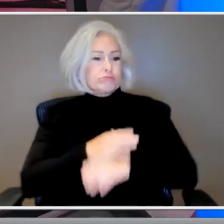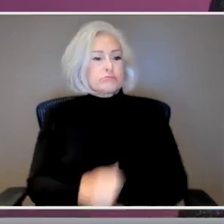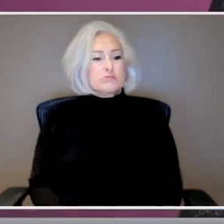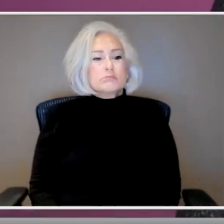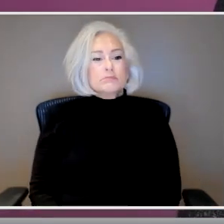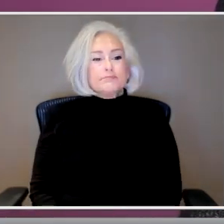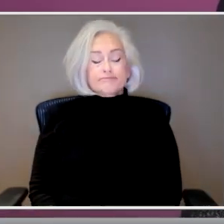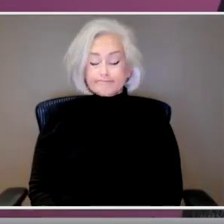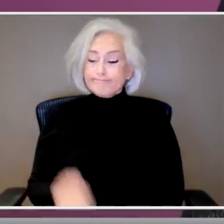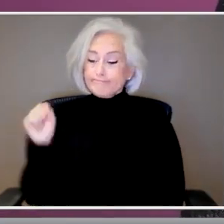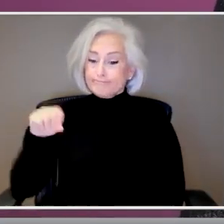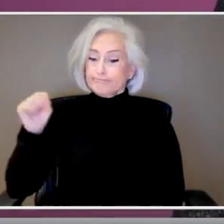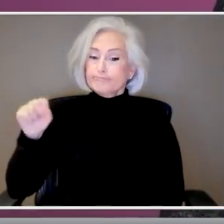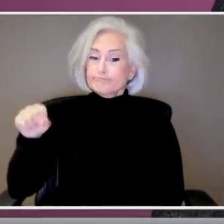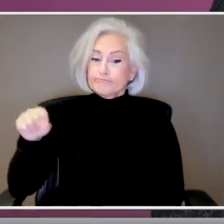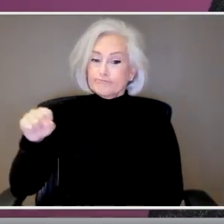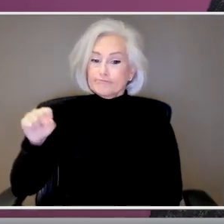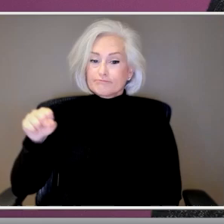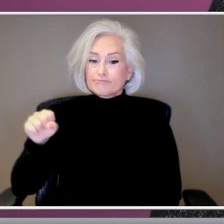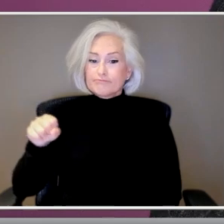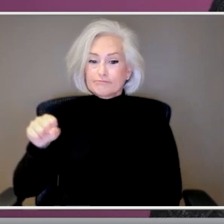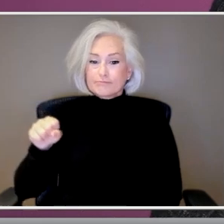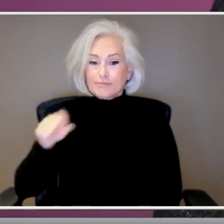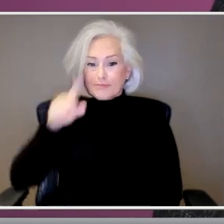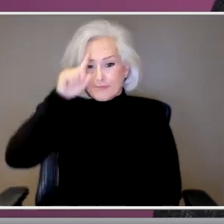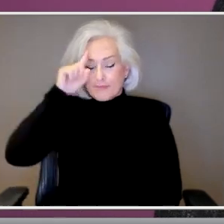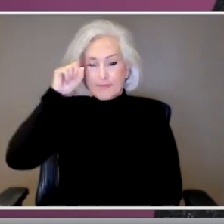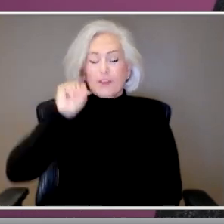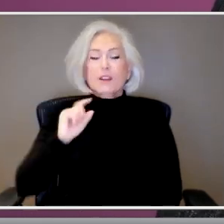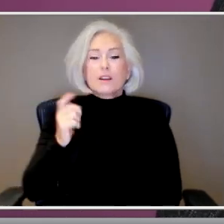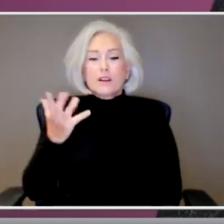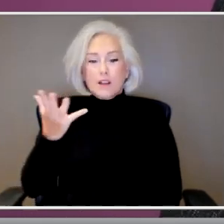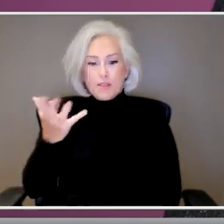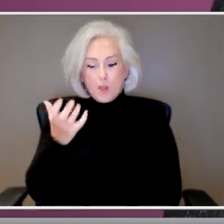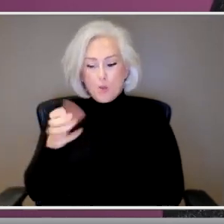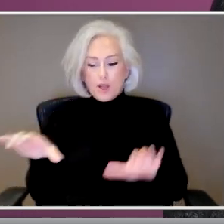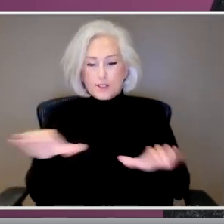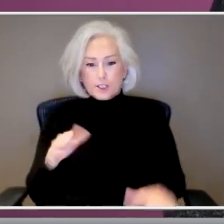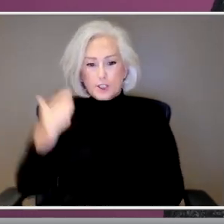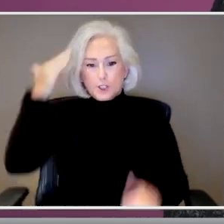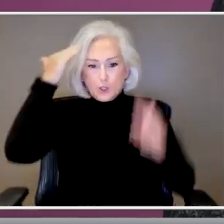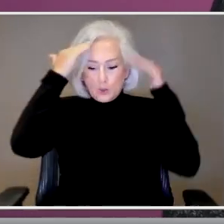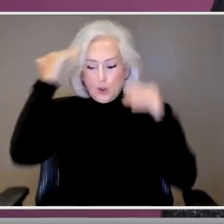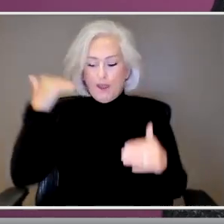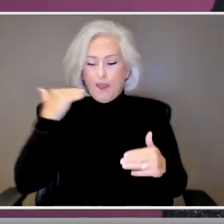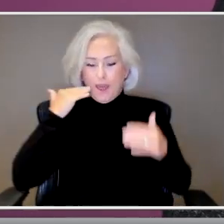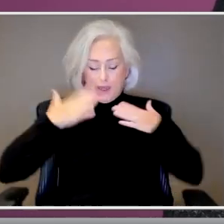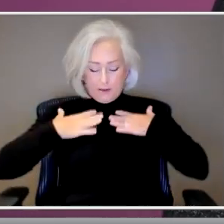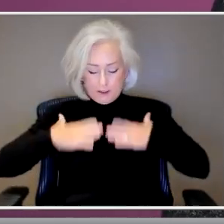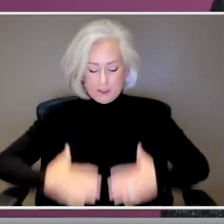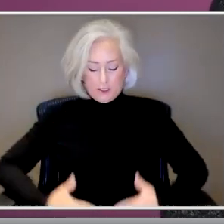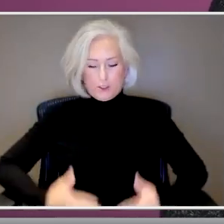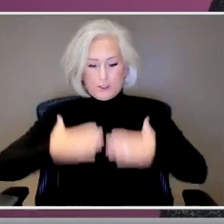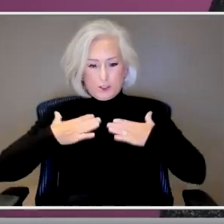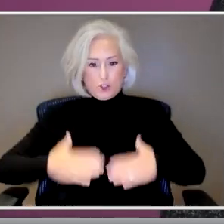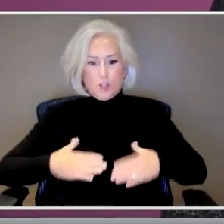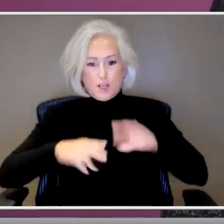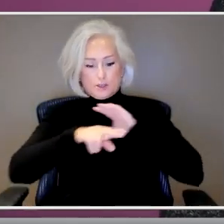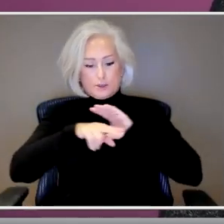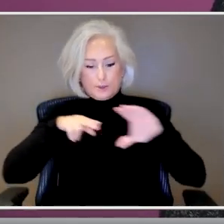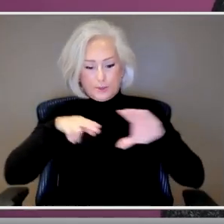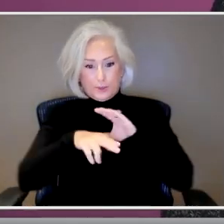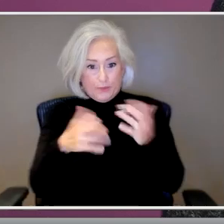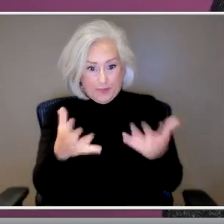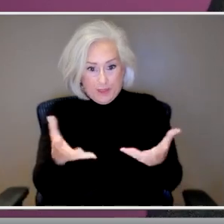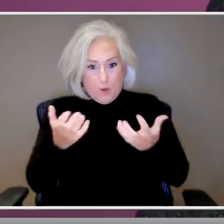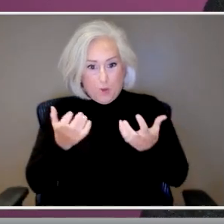Yes. I wanted to do a whole head, neck, and chest scan. And I said, well, let's, you know,